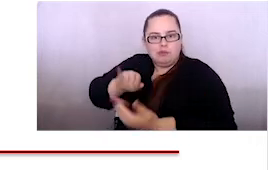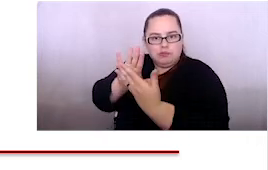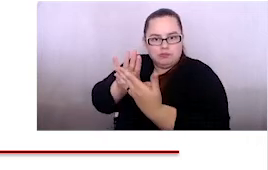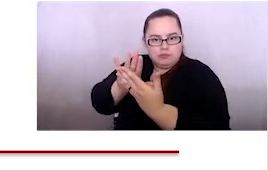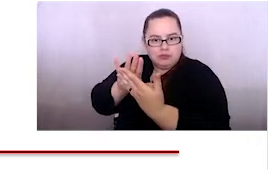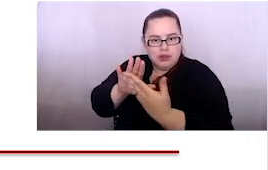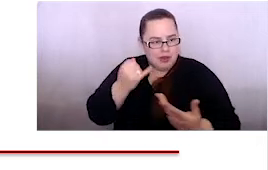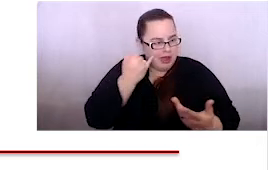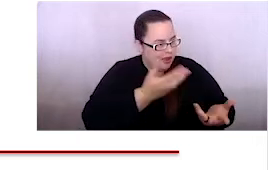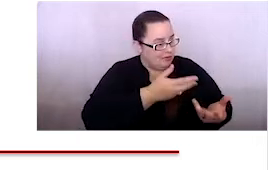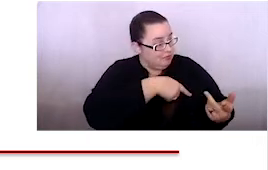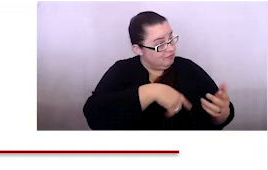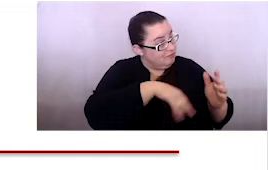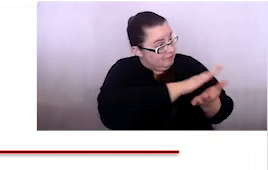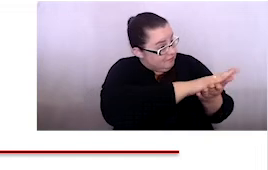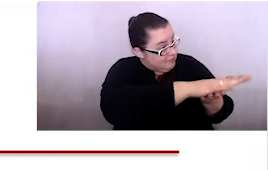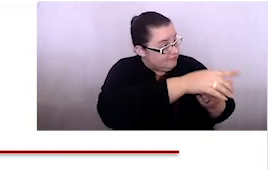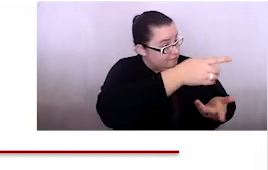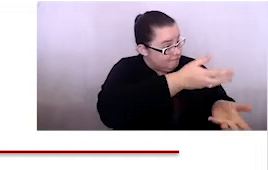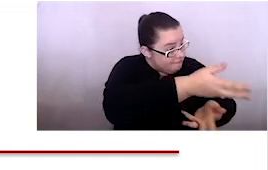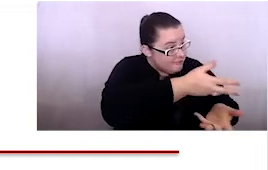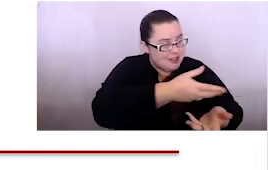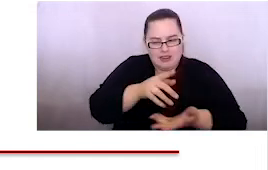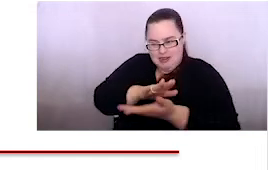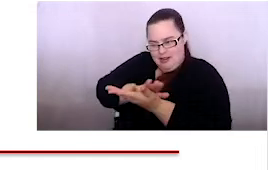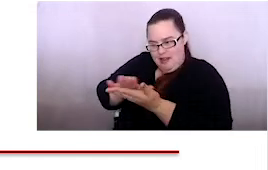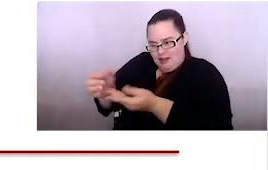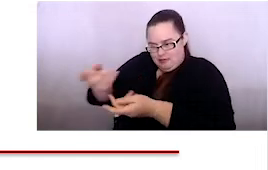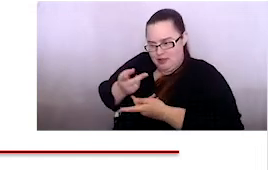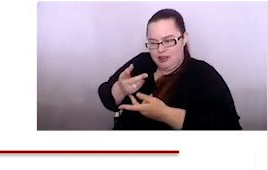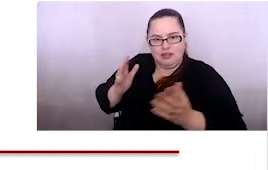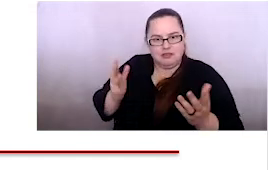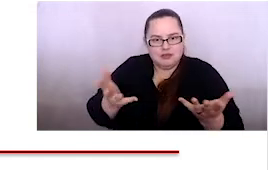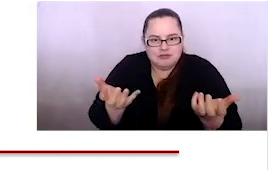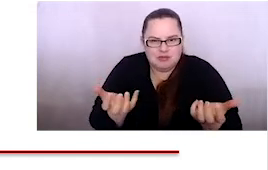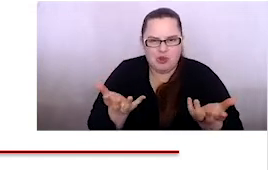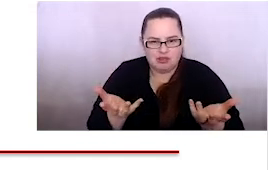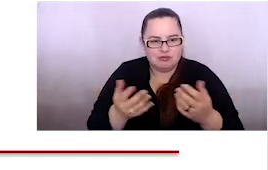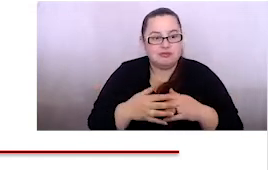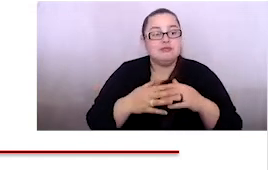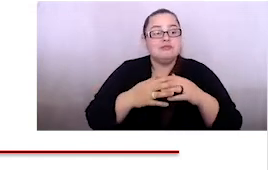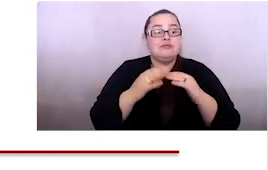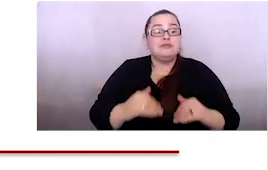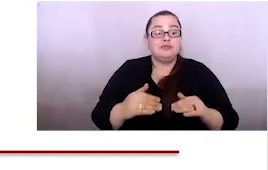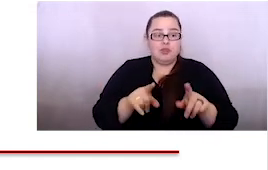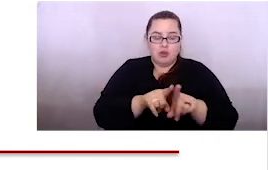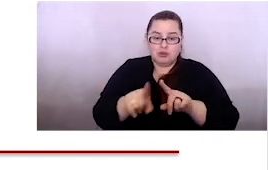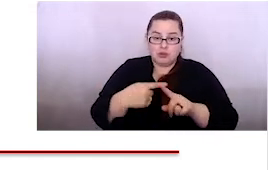Also, we also need to remember when communicating with other people to keep an open mind about our